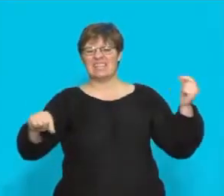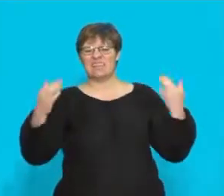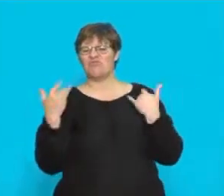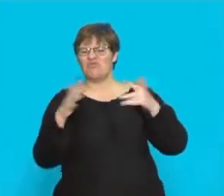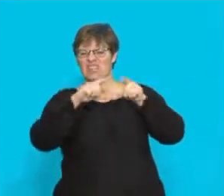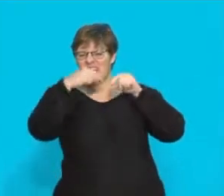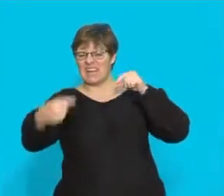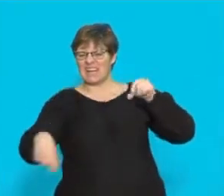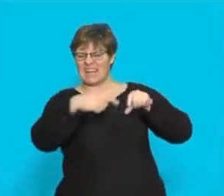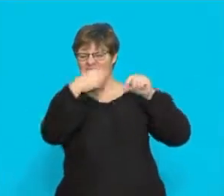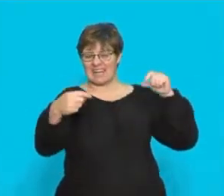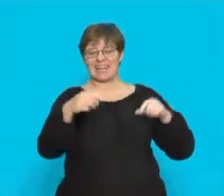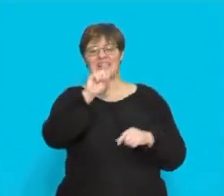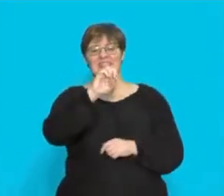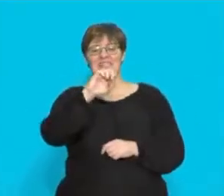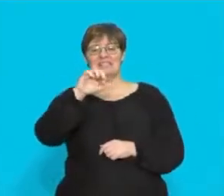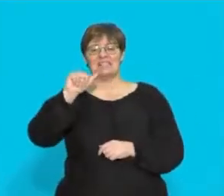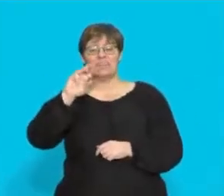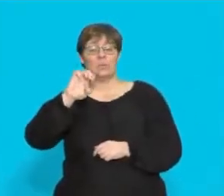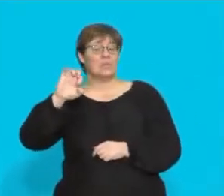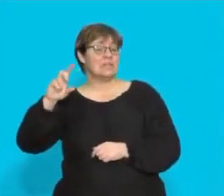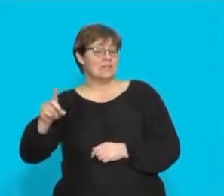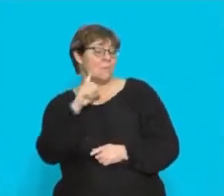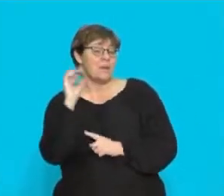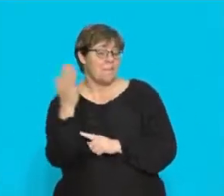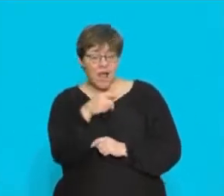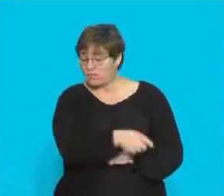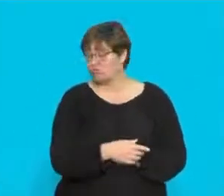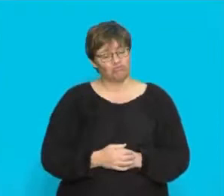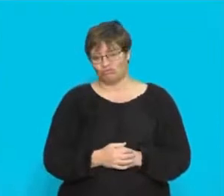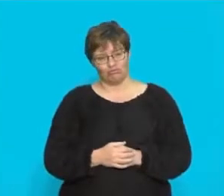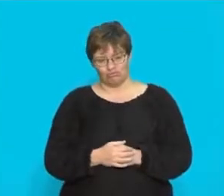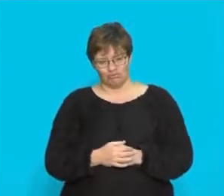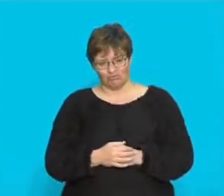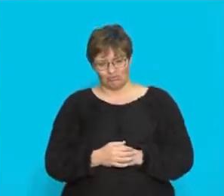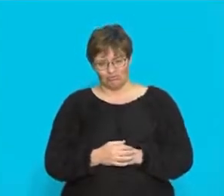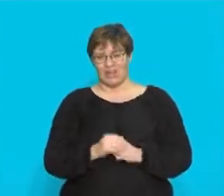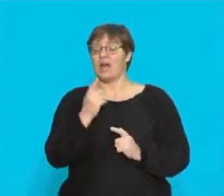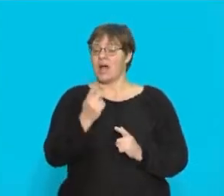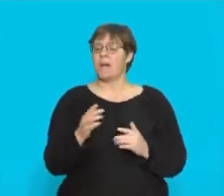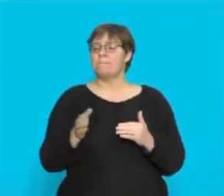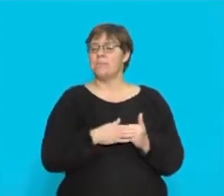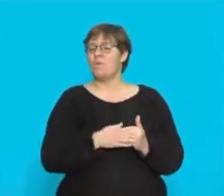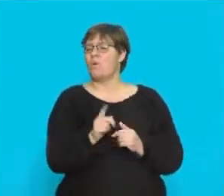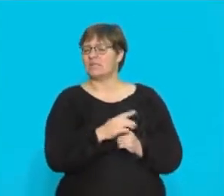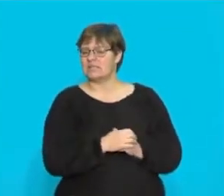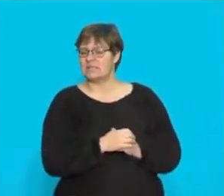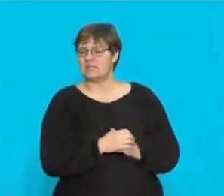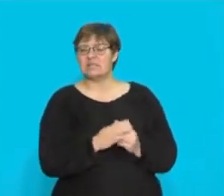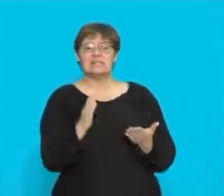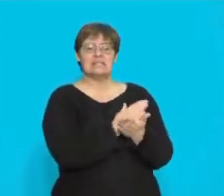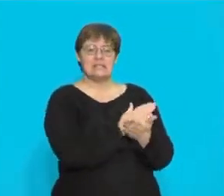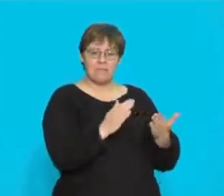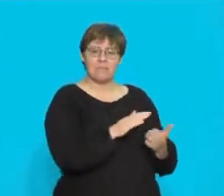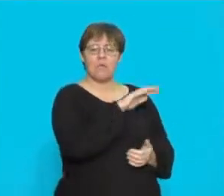people think, right, that seaweed is a plant. It is not. Okay, what else do they vary with? Right, so some